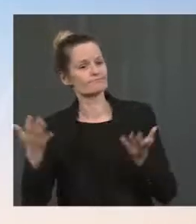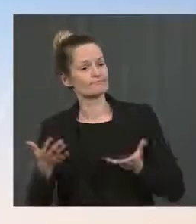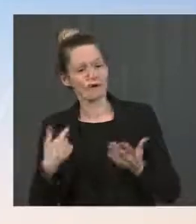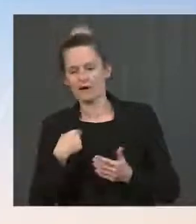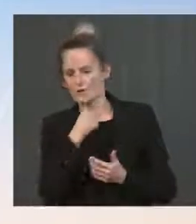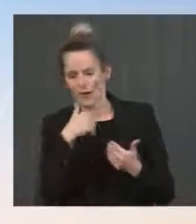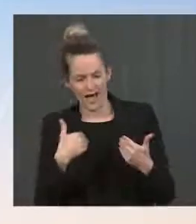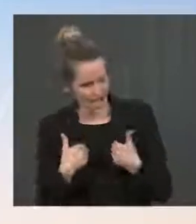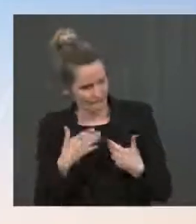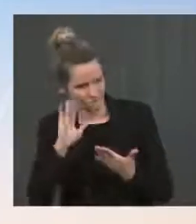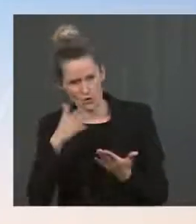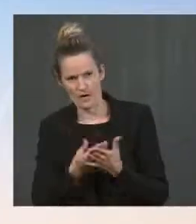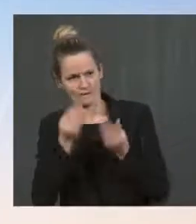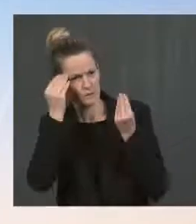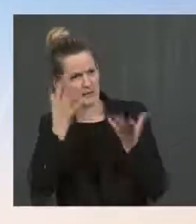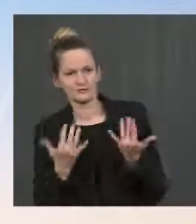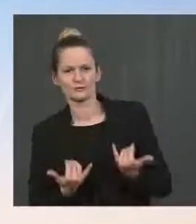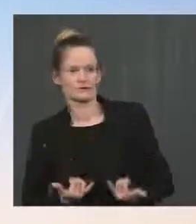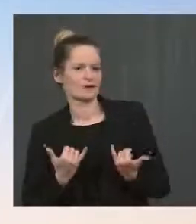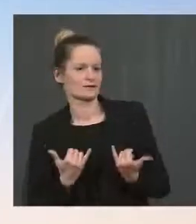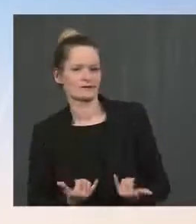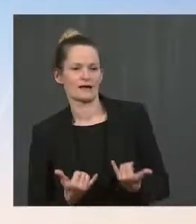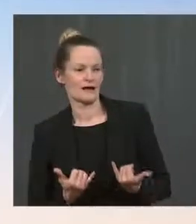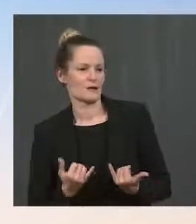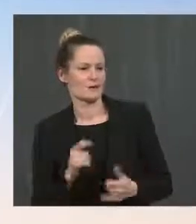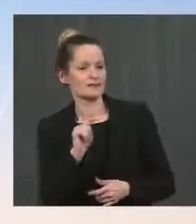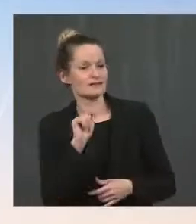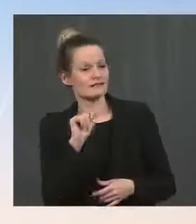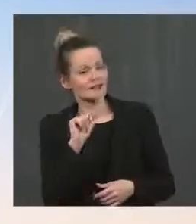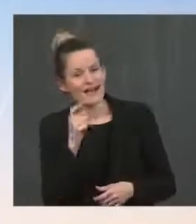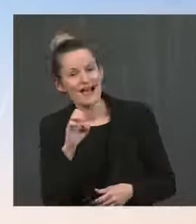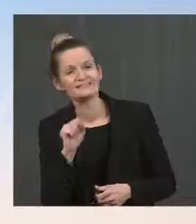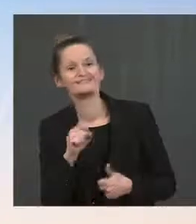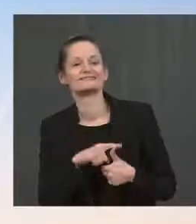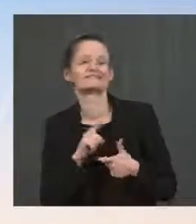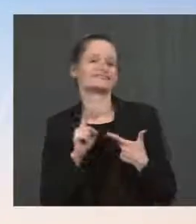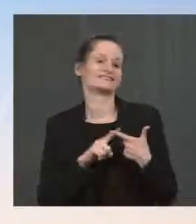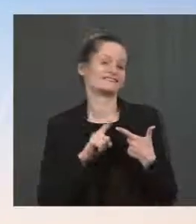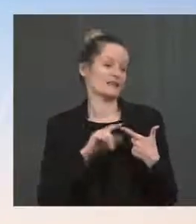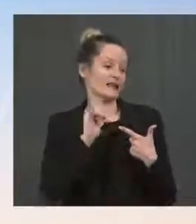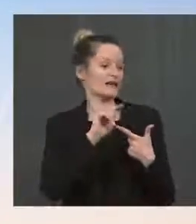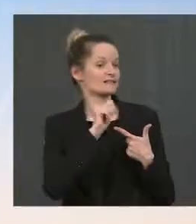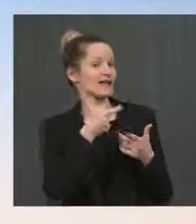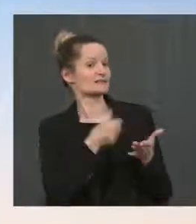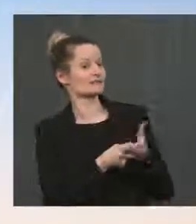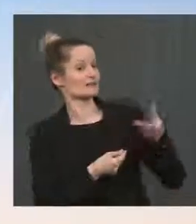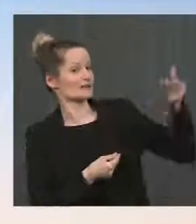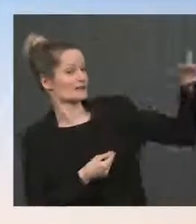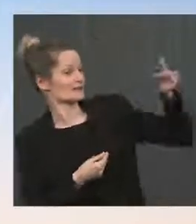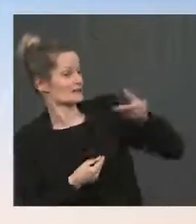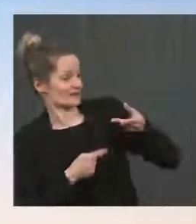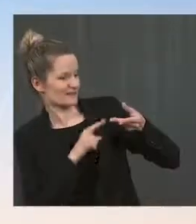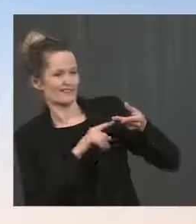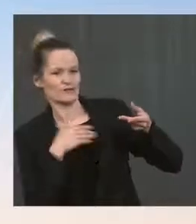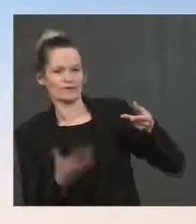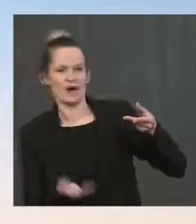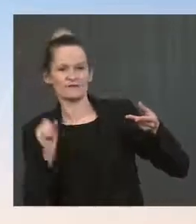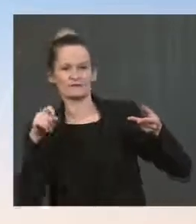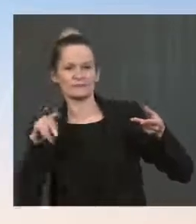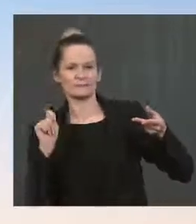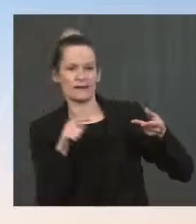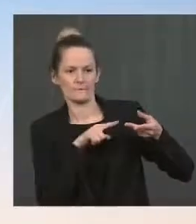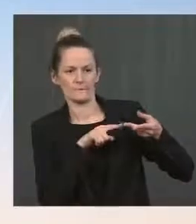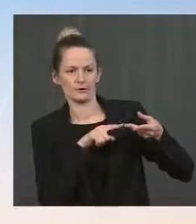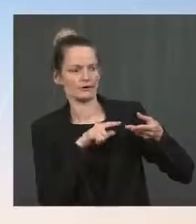on inflows from taxes that come in mid-September, they didn't give an exact date. But yes, of course, our objective is to raise the debt